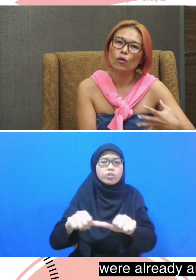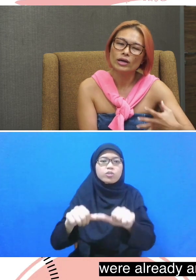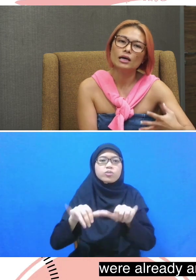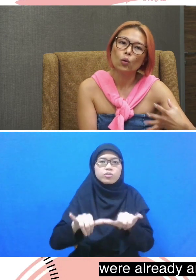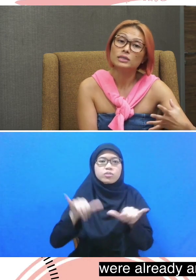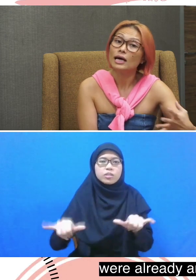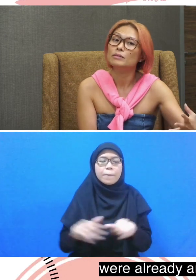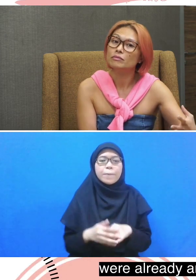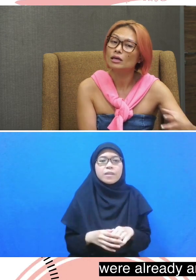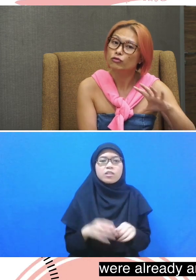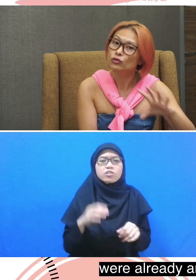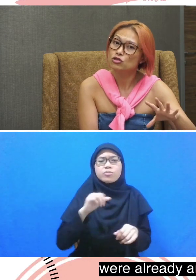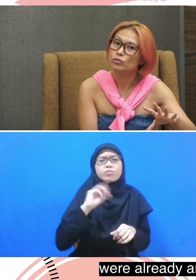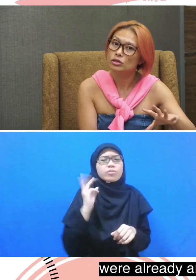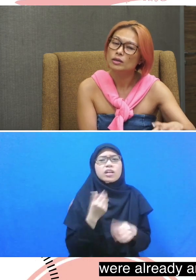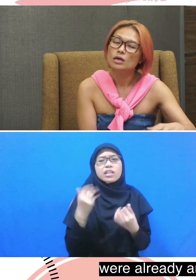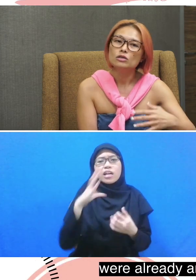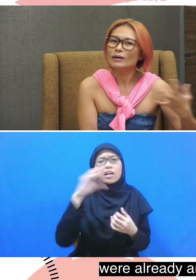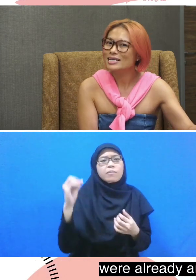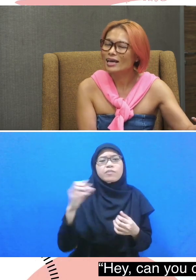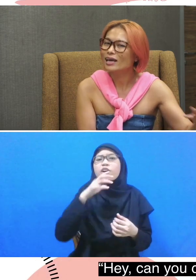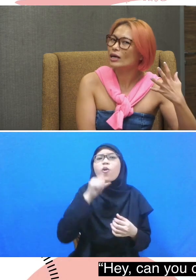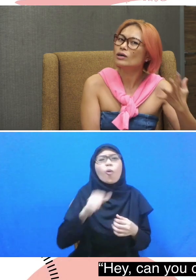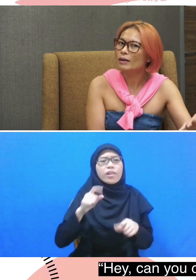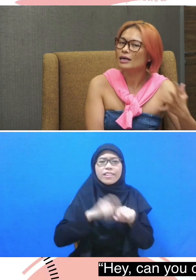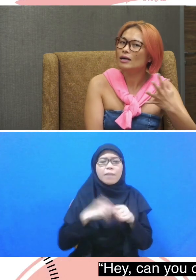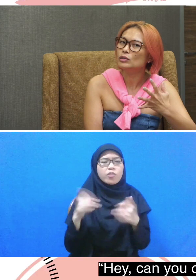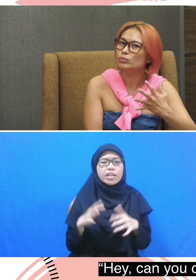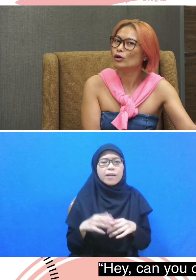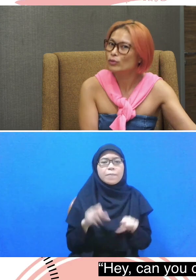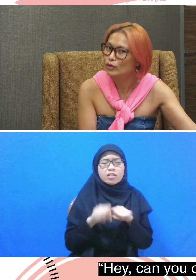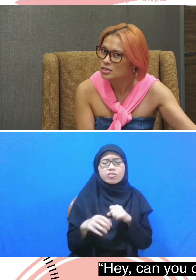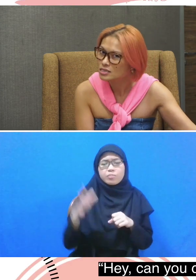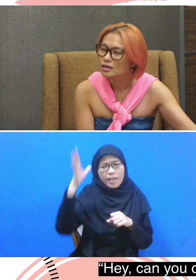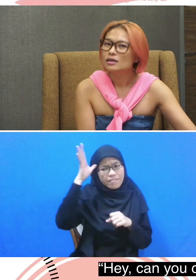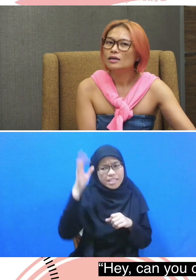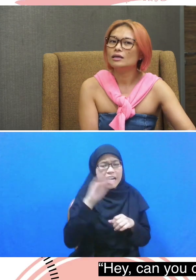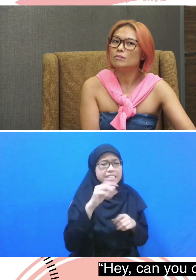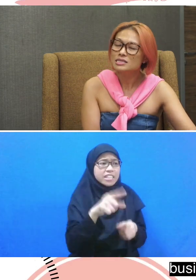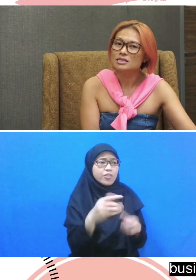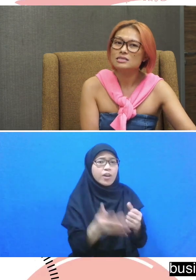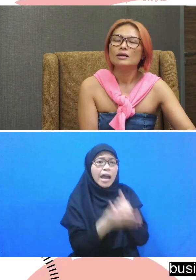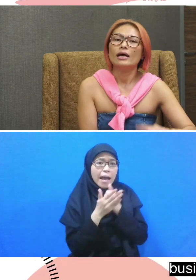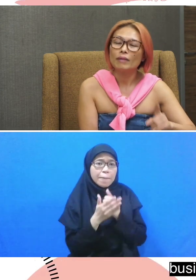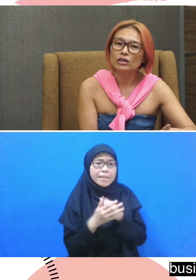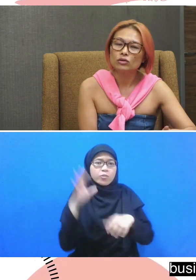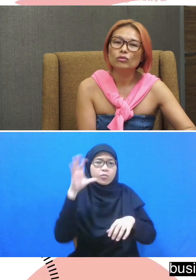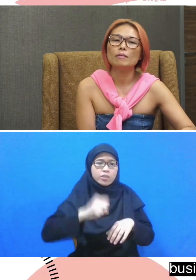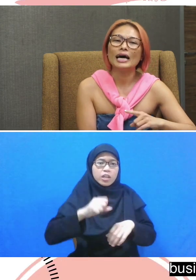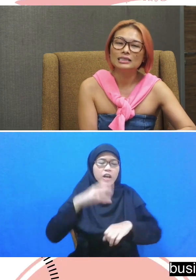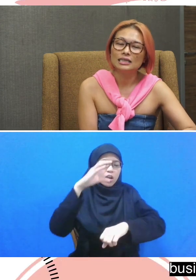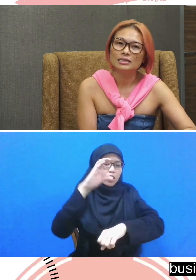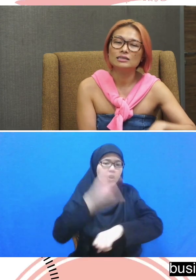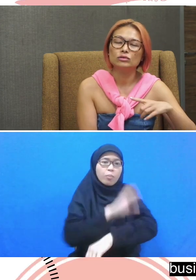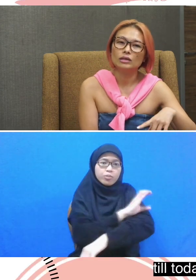were already an old timer in food distribution. So my dad said, hey, can you come back and help me to put computers in the business? And mind you, I'm